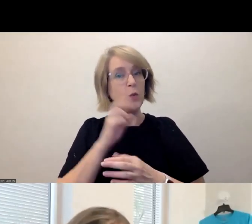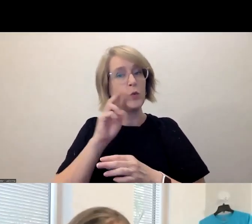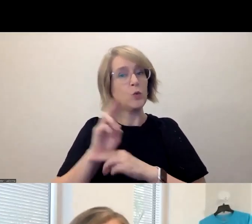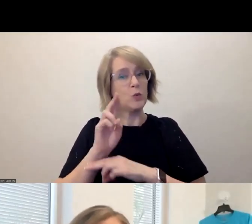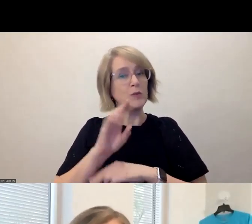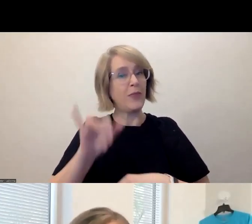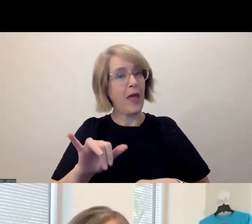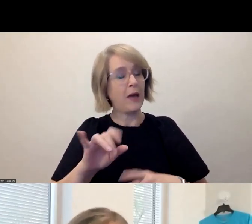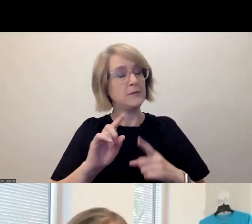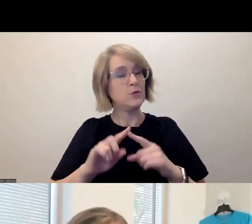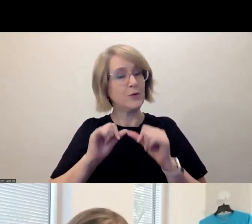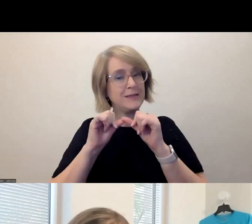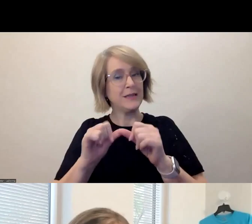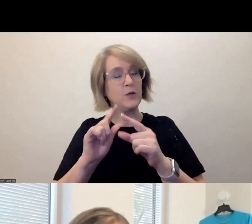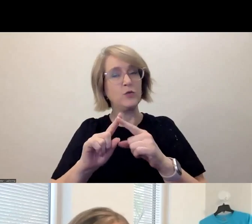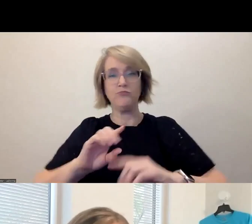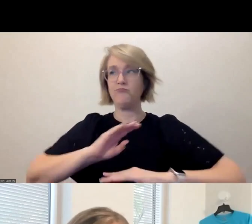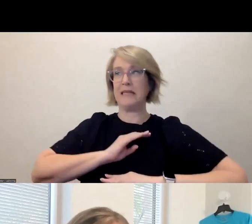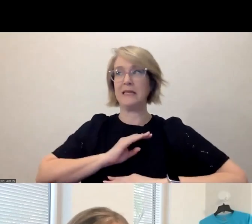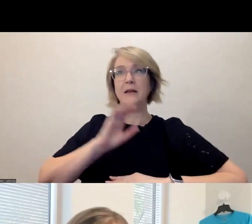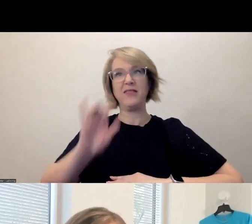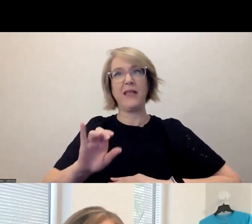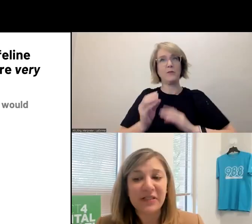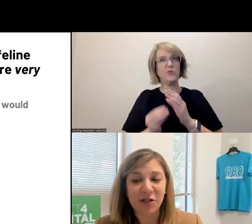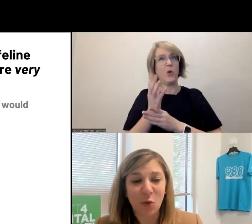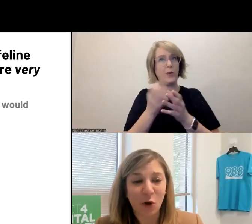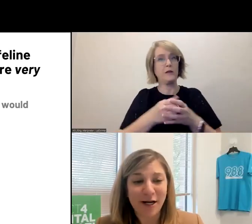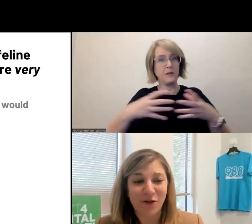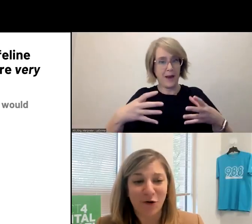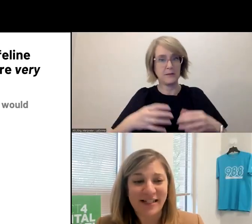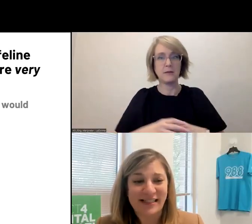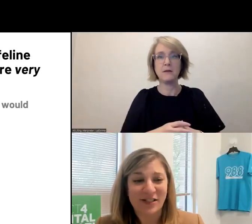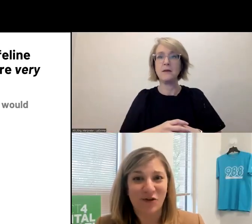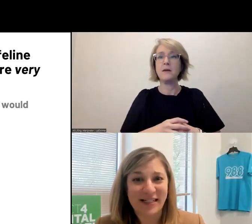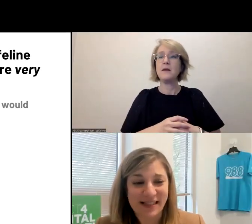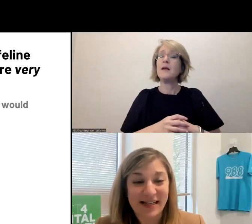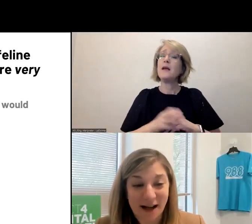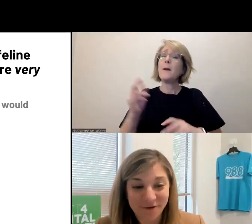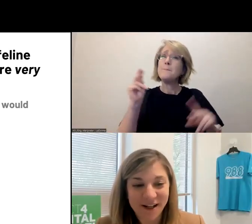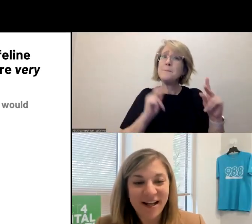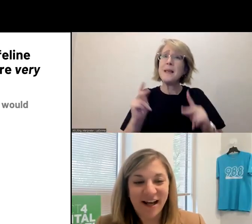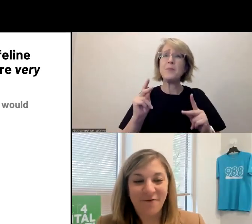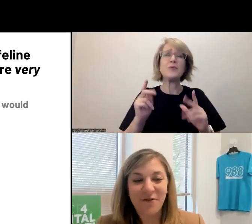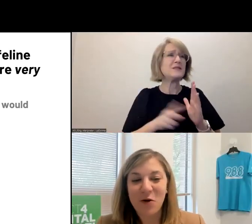those resources to continue to meet the growing demand. People still worry if their crisis is crisis